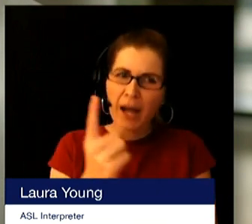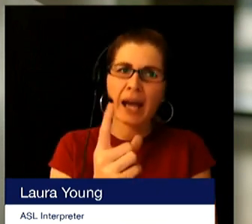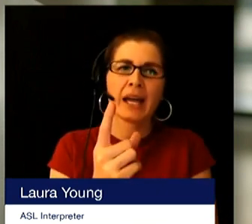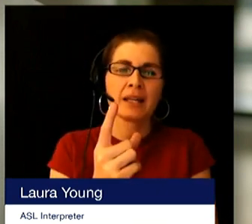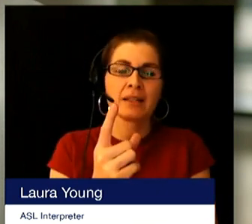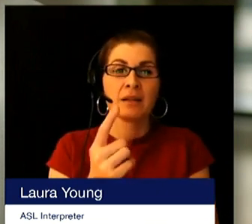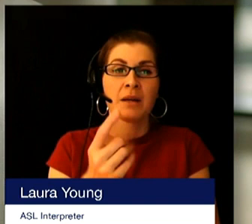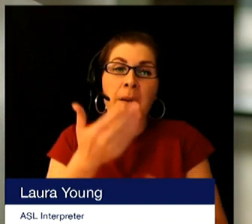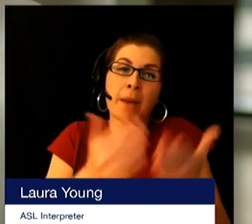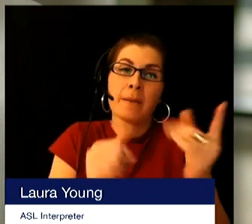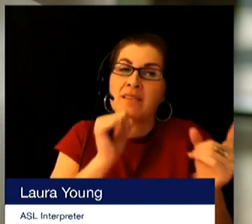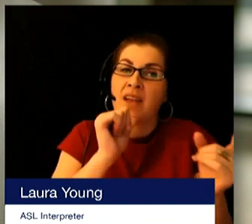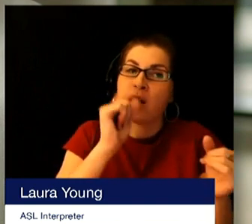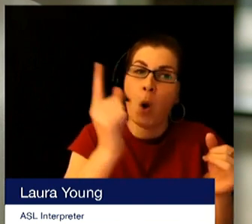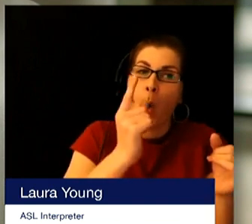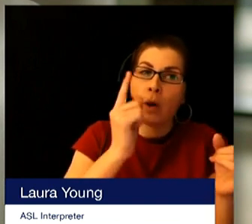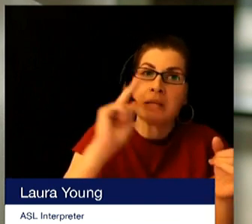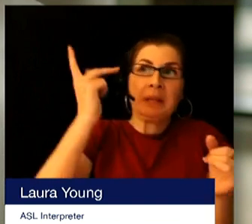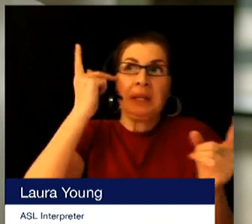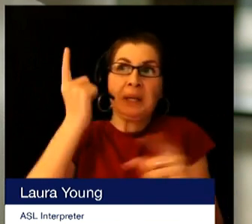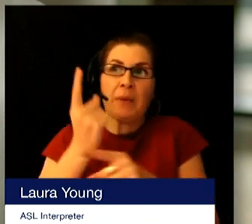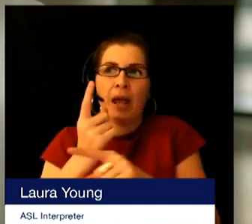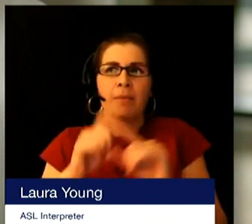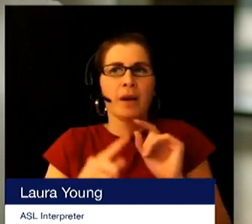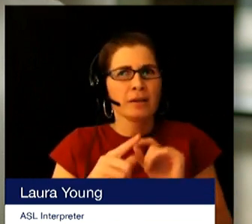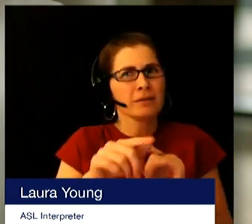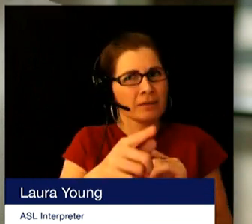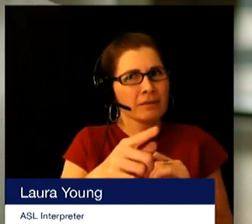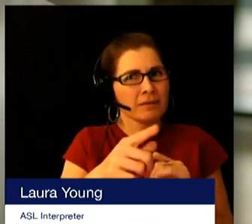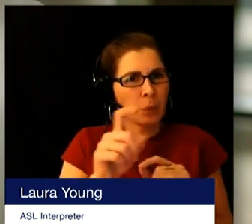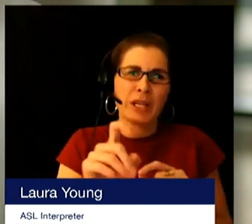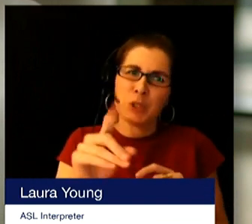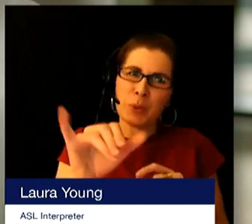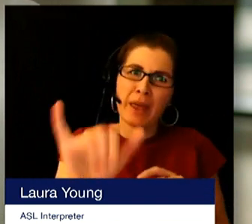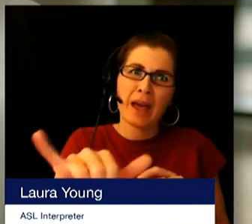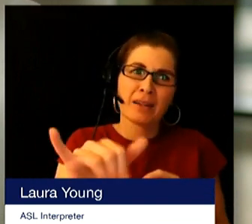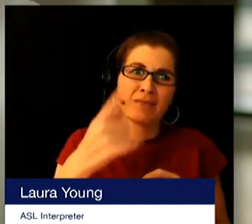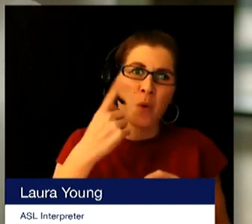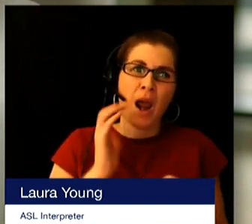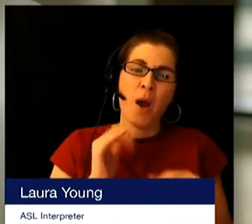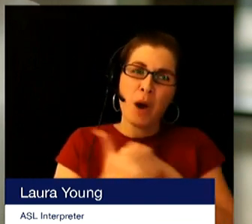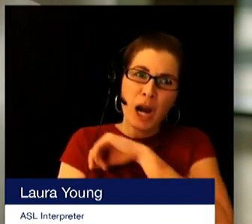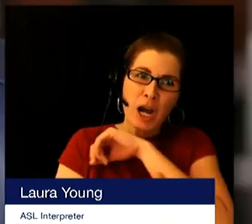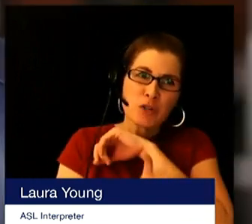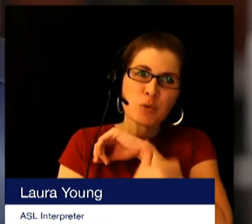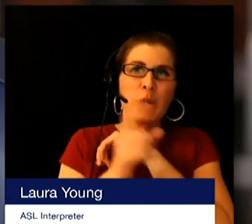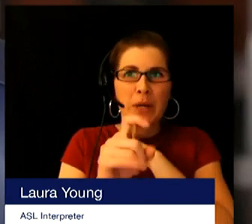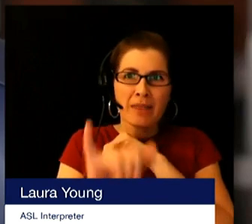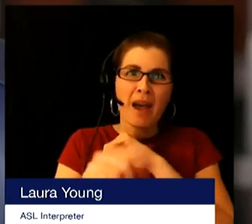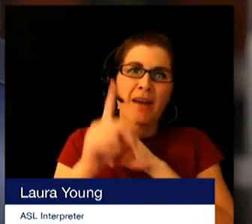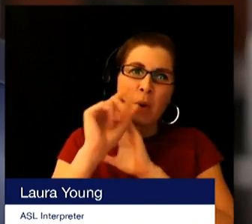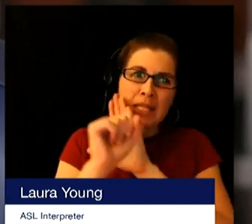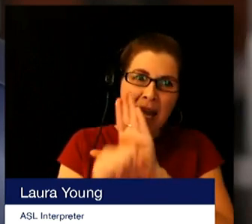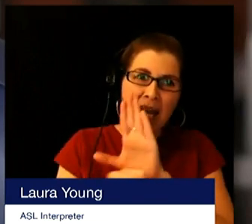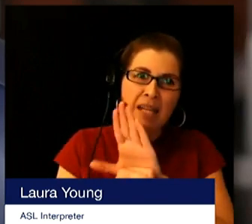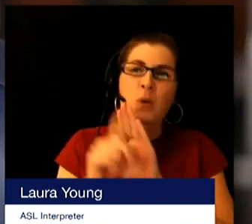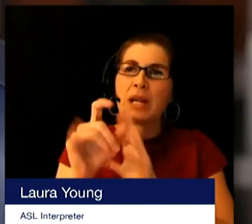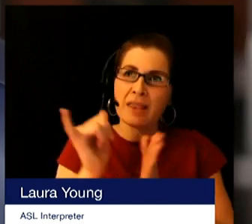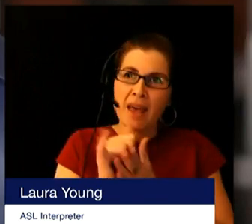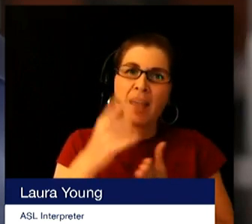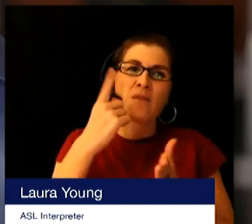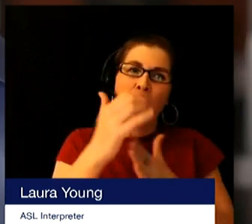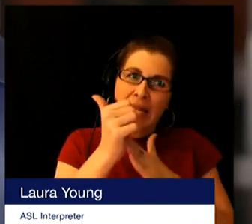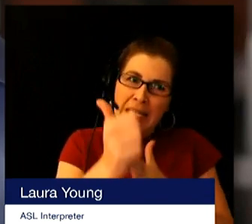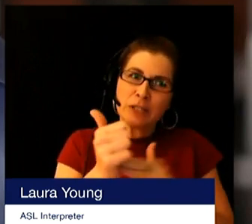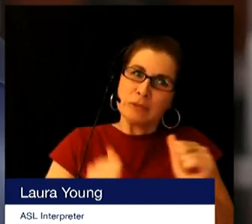do. That's what we need in our country. That's what we need in our state. That's what we need in our leaders. You know, the one thing